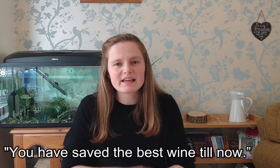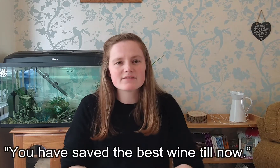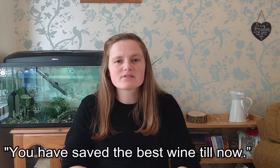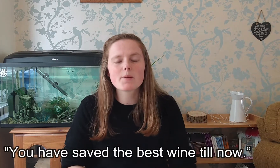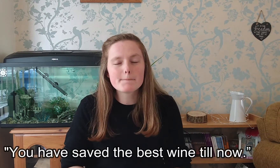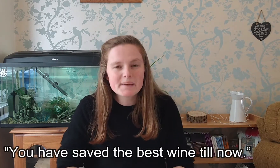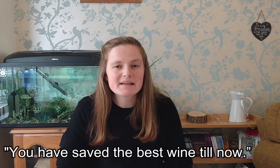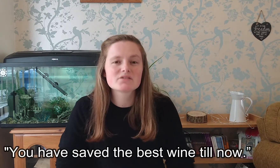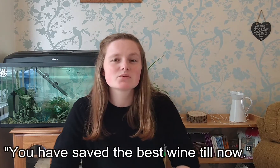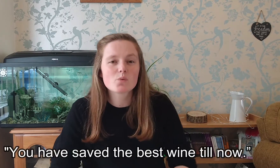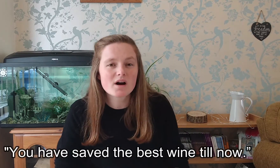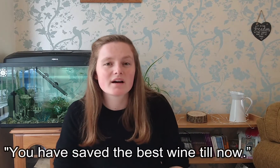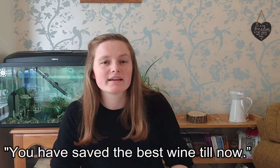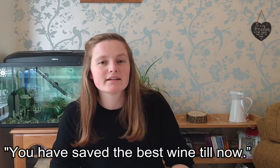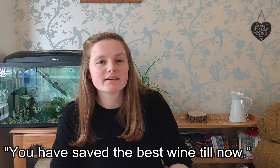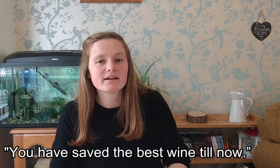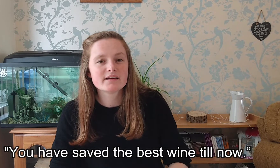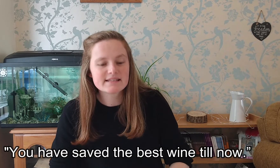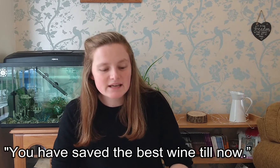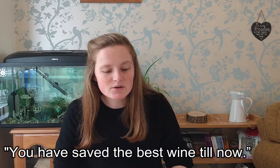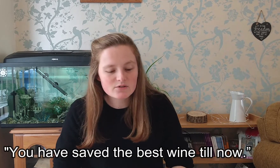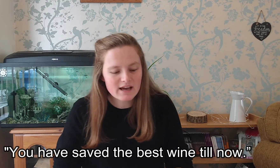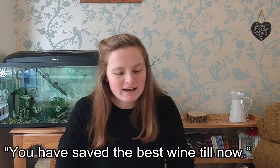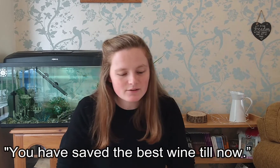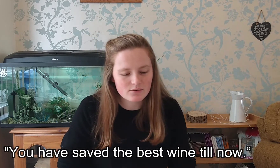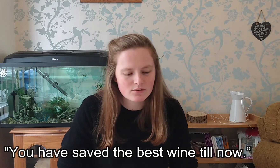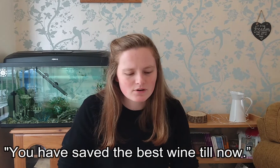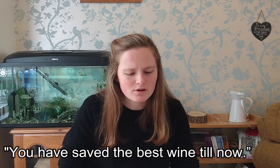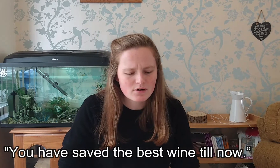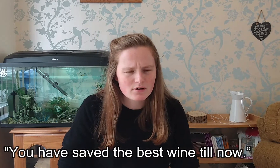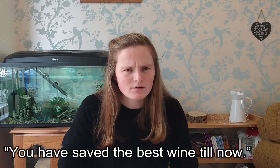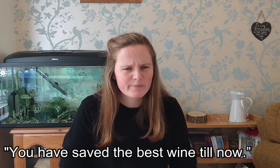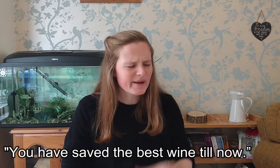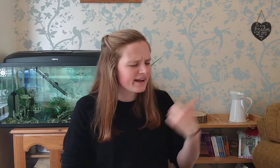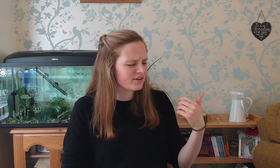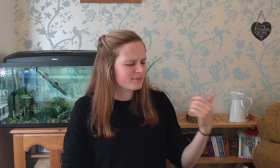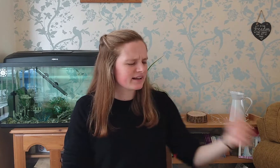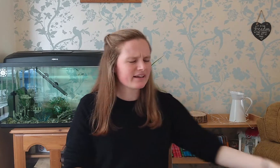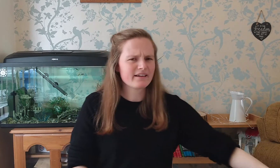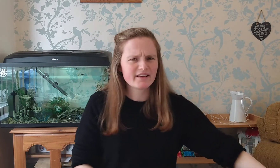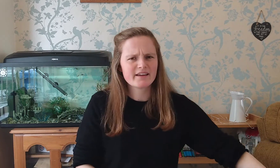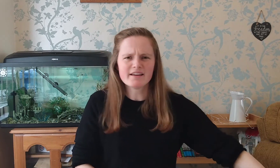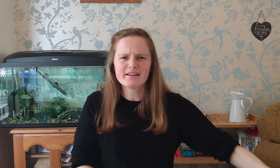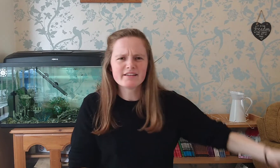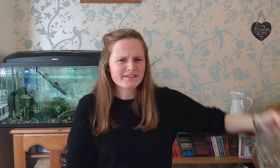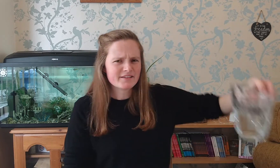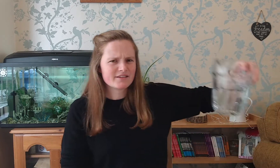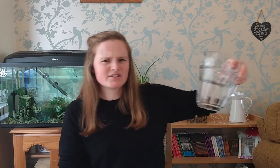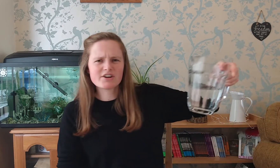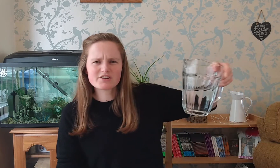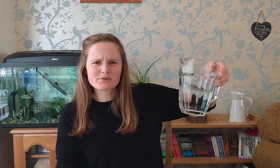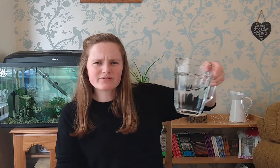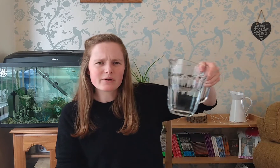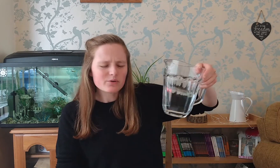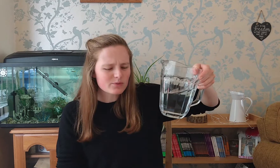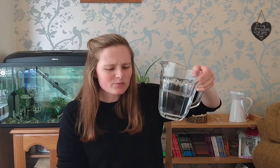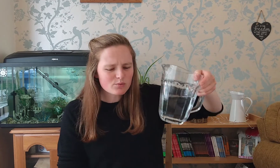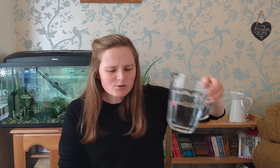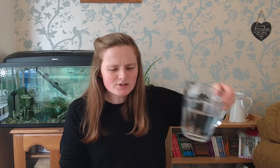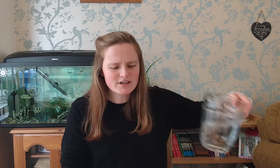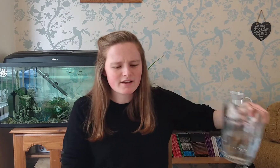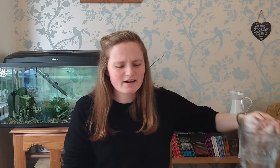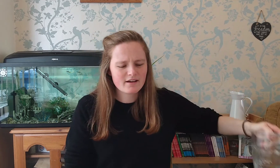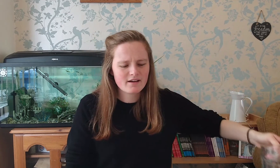have saved the best wine till now." But hang on a minute. The jars were filled